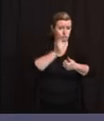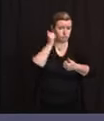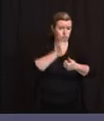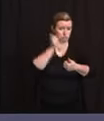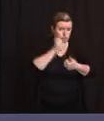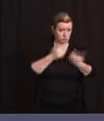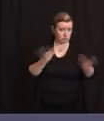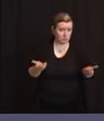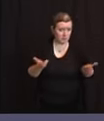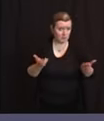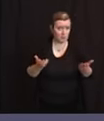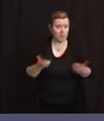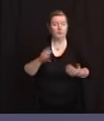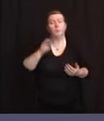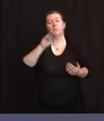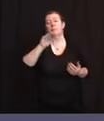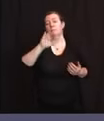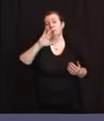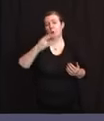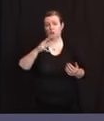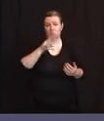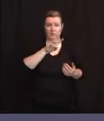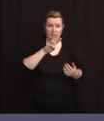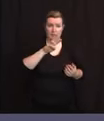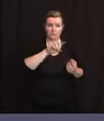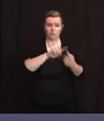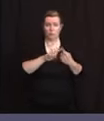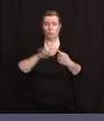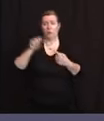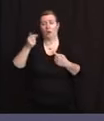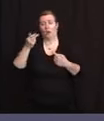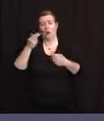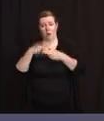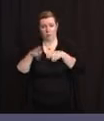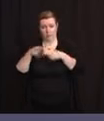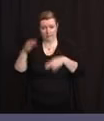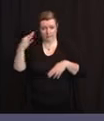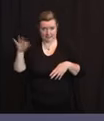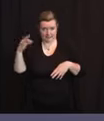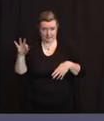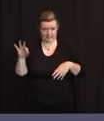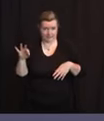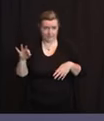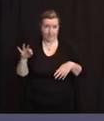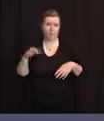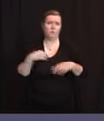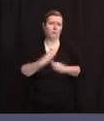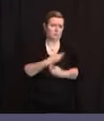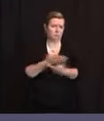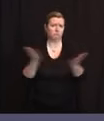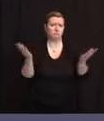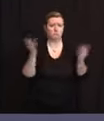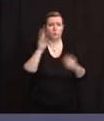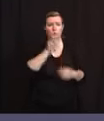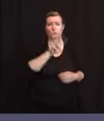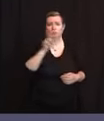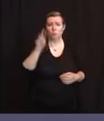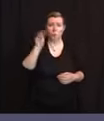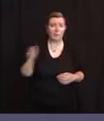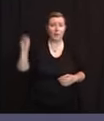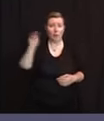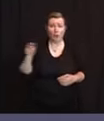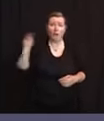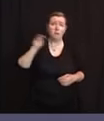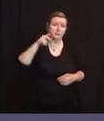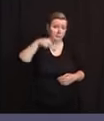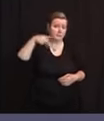May 19th, nearly 24 million pieces of PPE have been distributed to long-term care facilities. That